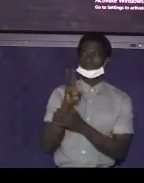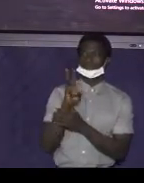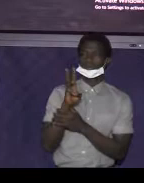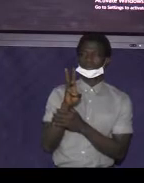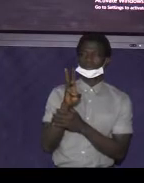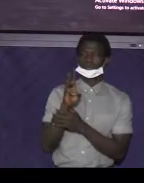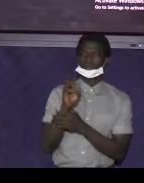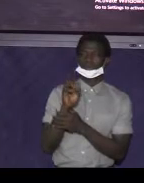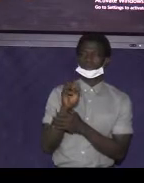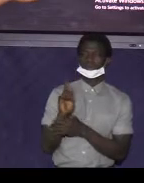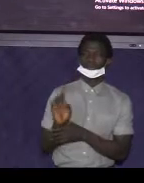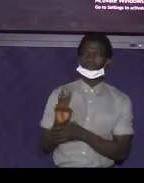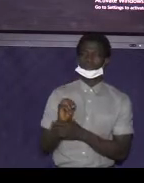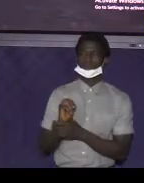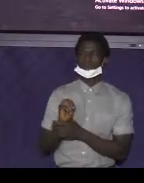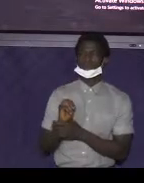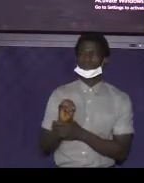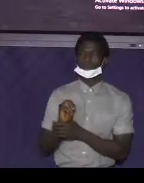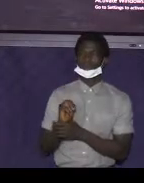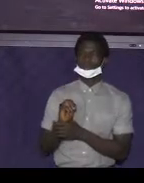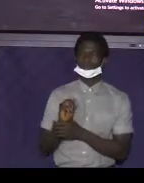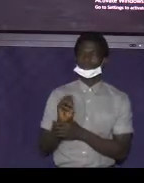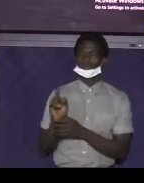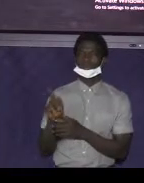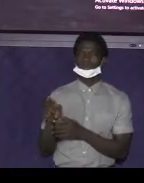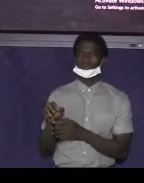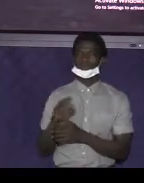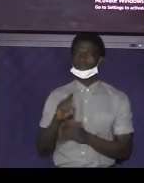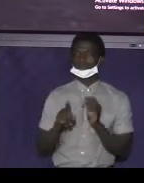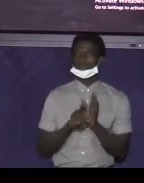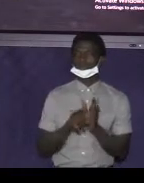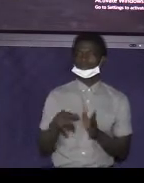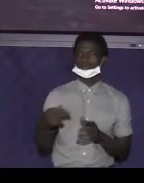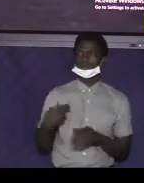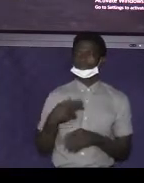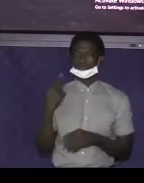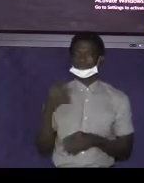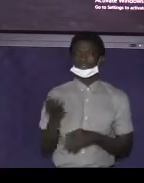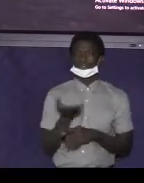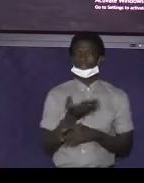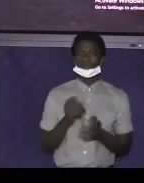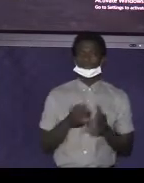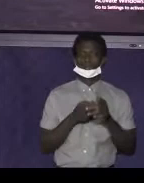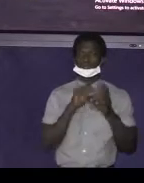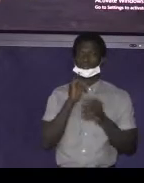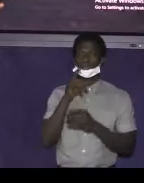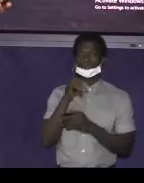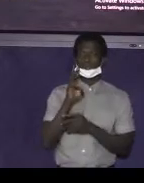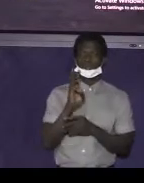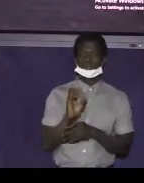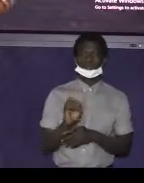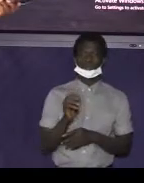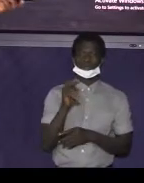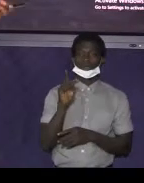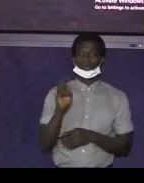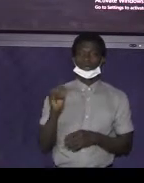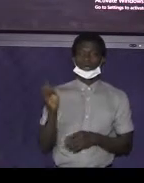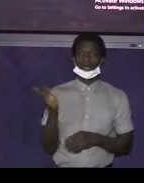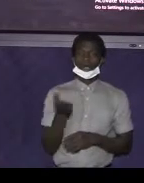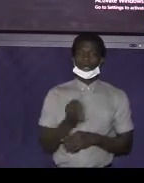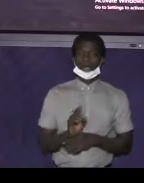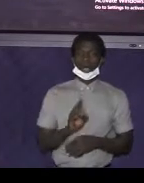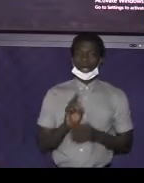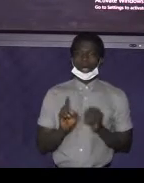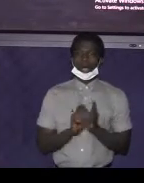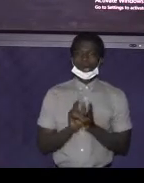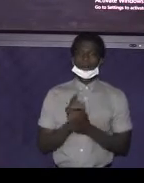160 kilometers hours. So let's see. Average speed is 160 kilometers over the hour, that